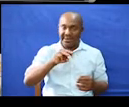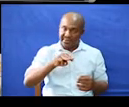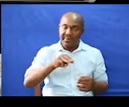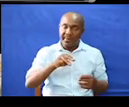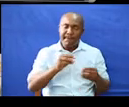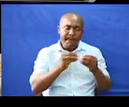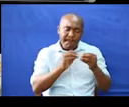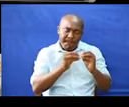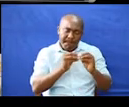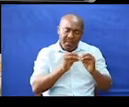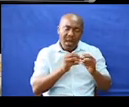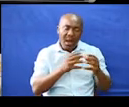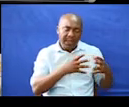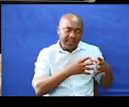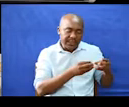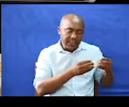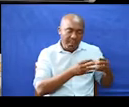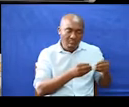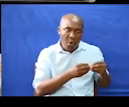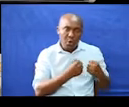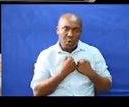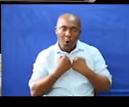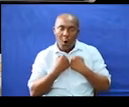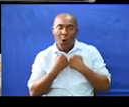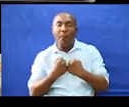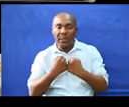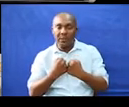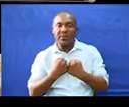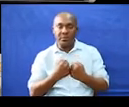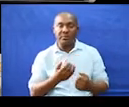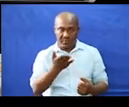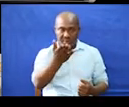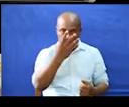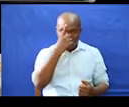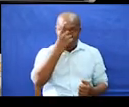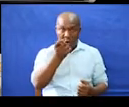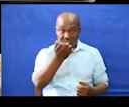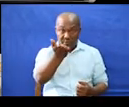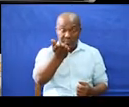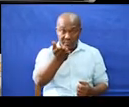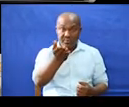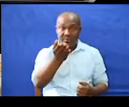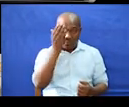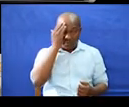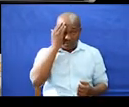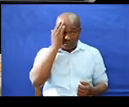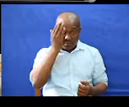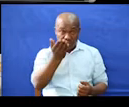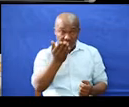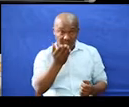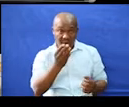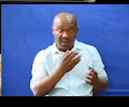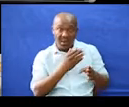simple form to more complex form. I hope now everyone is familiar with